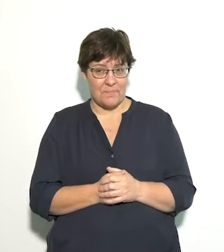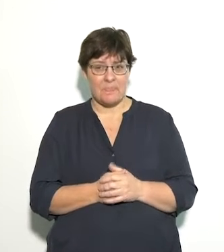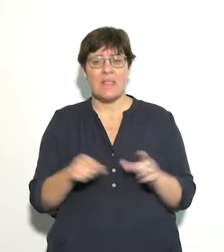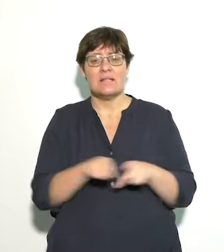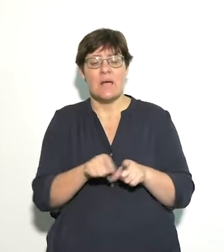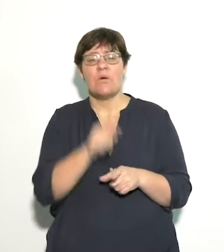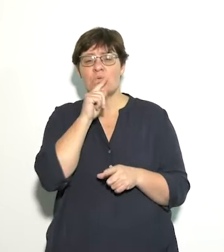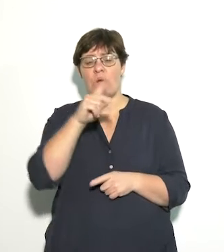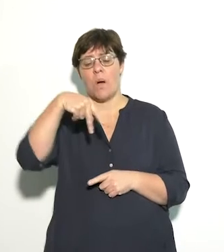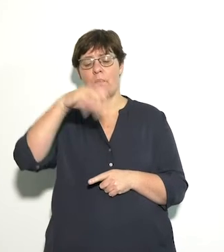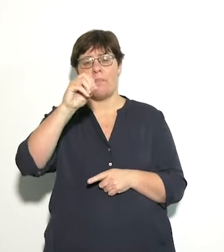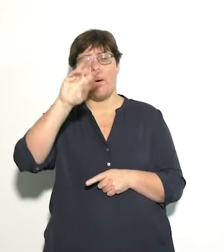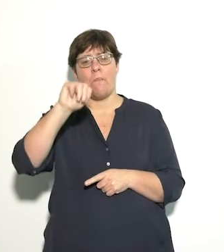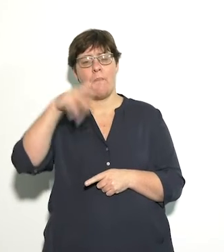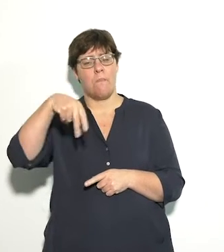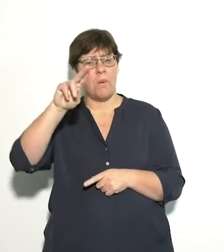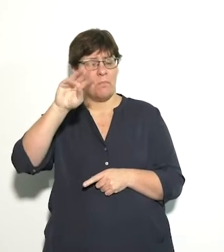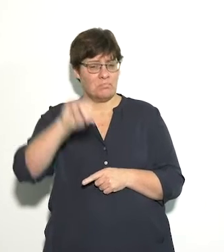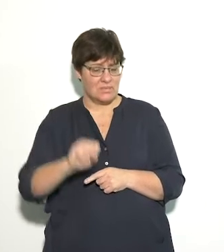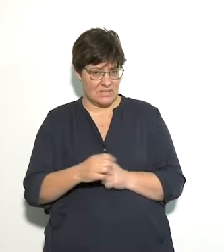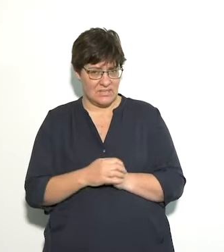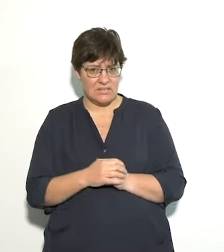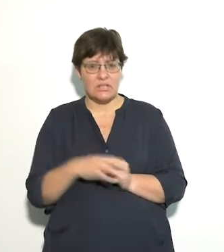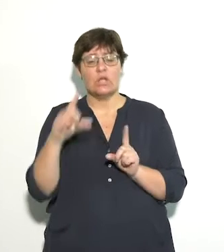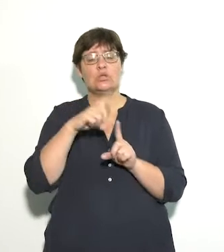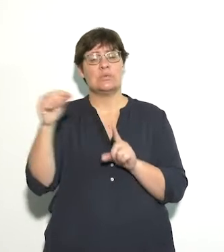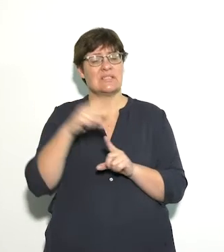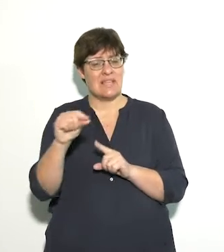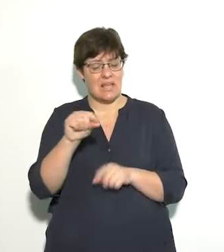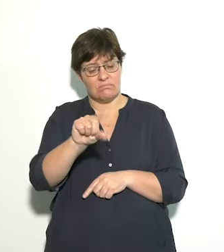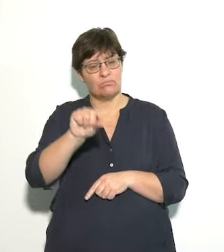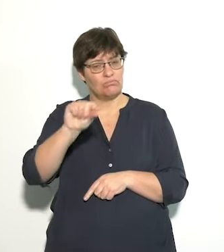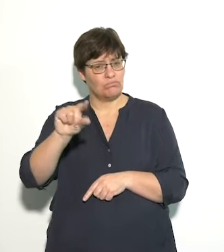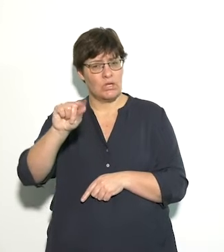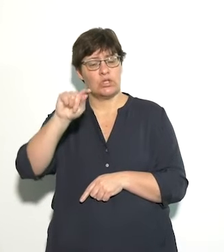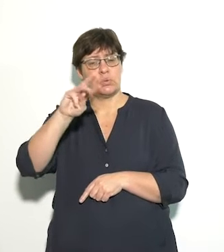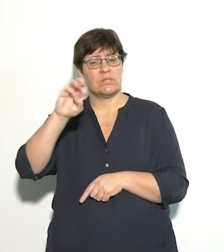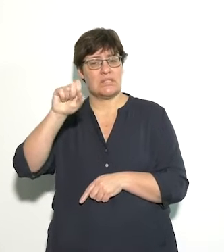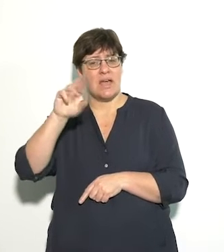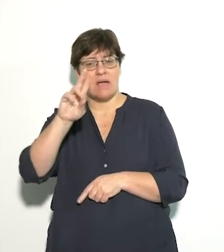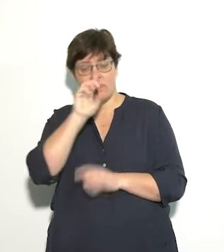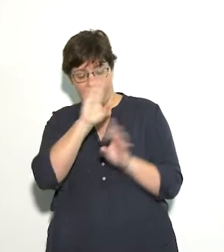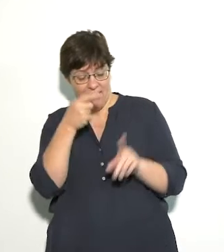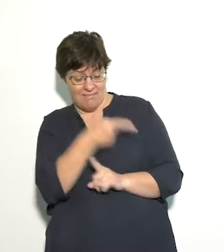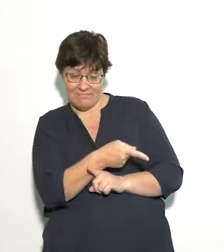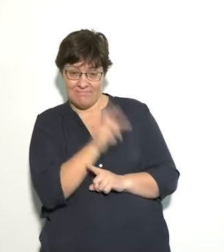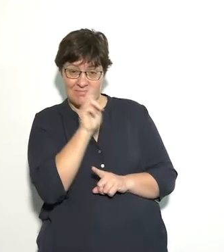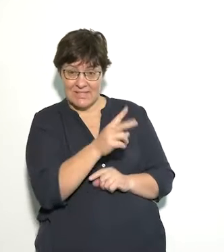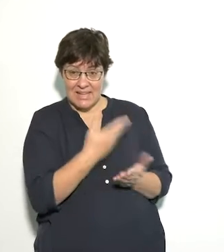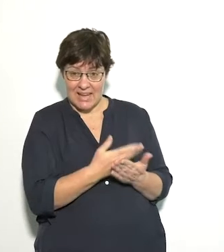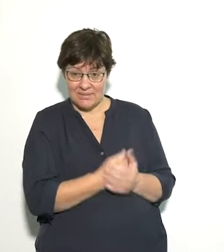also going to need some pom-poms and tweezers, and I've put them in a big clear container so you can see them over